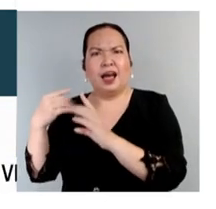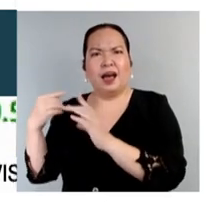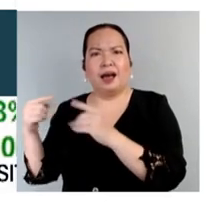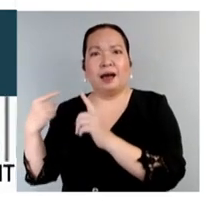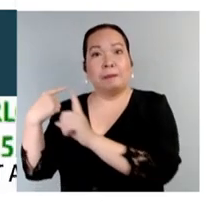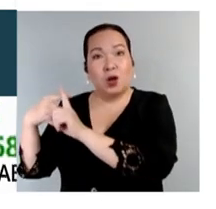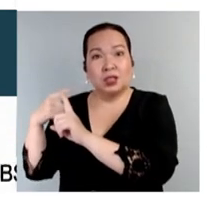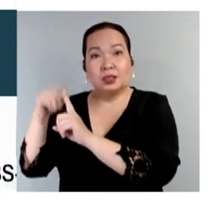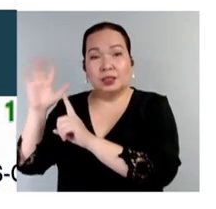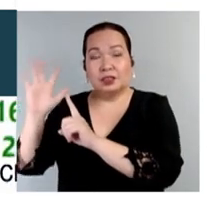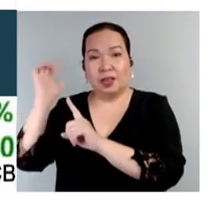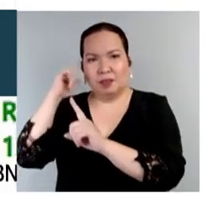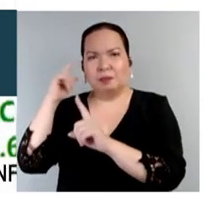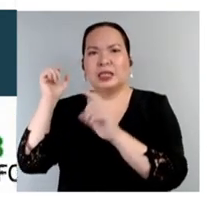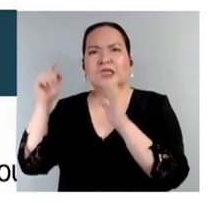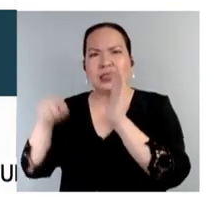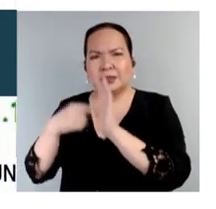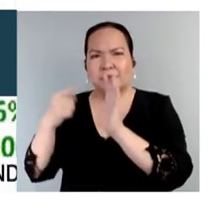towards the